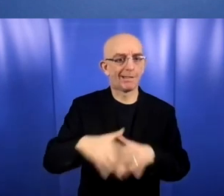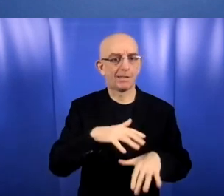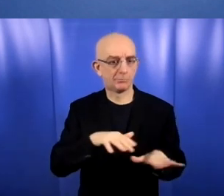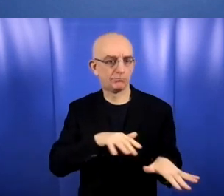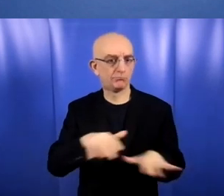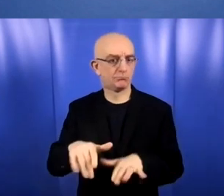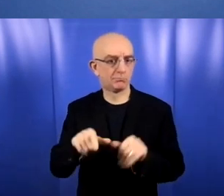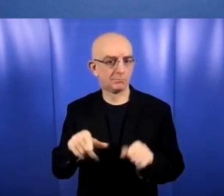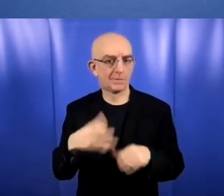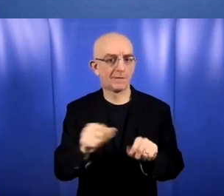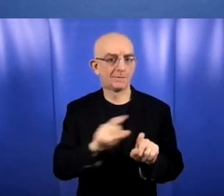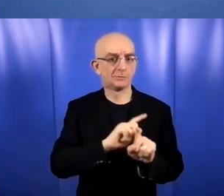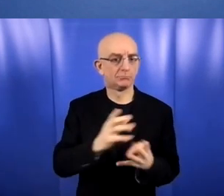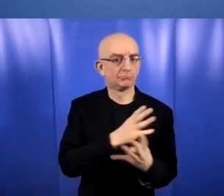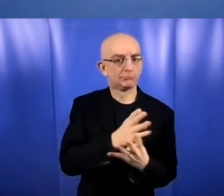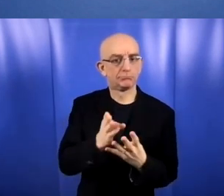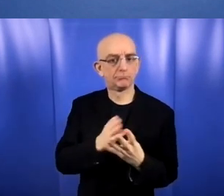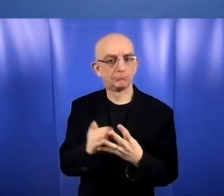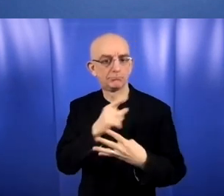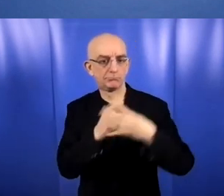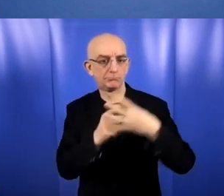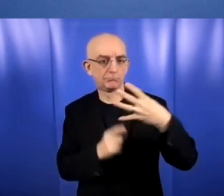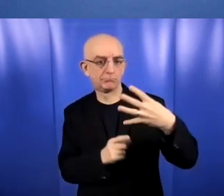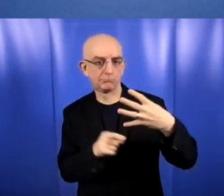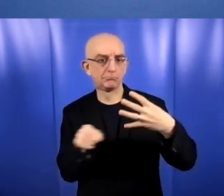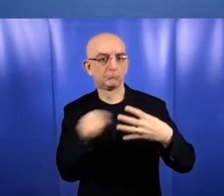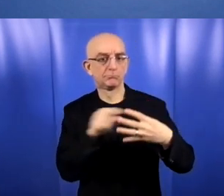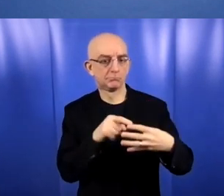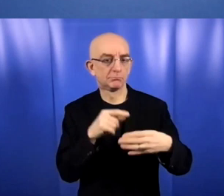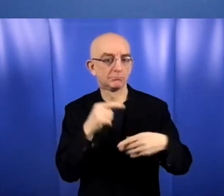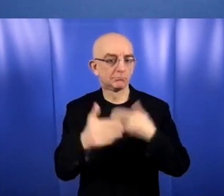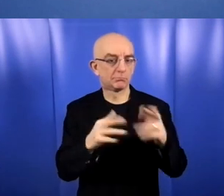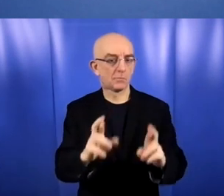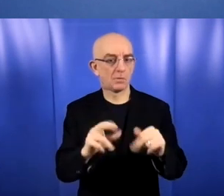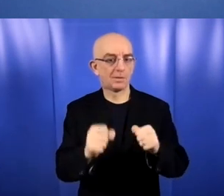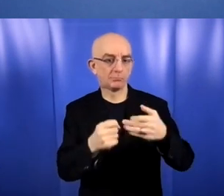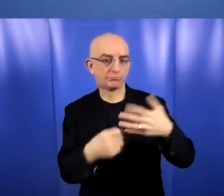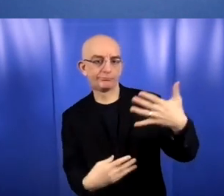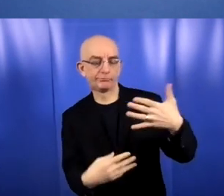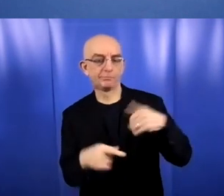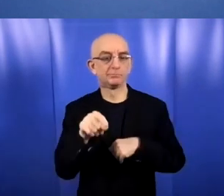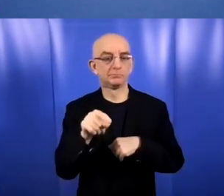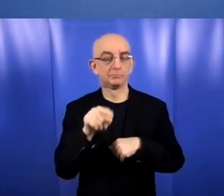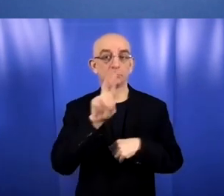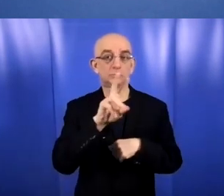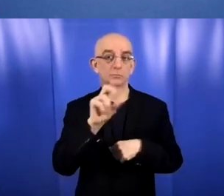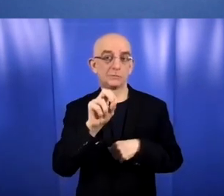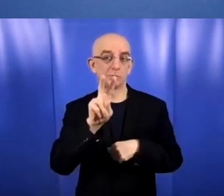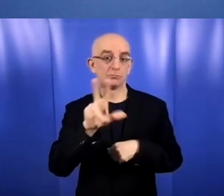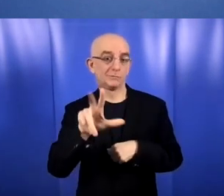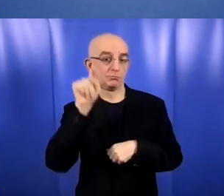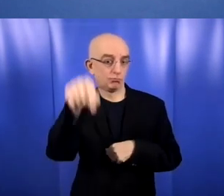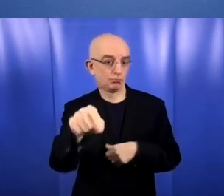can be looked at and researched. A brief mention of the ongoing research needs that there still are